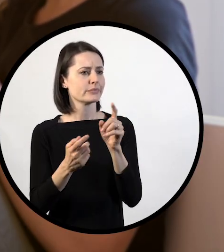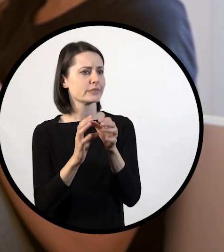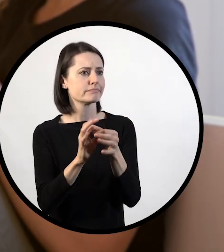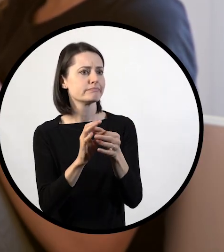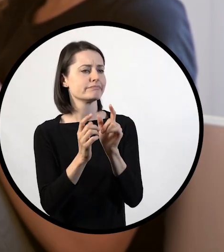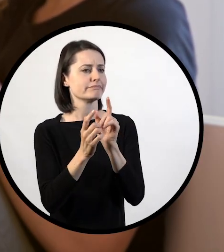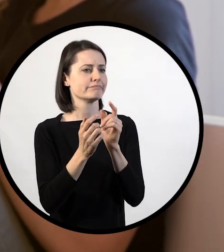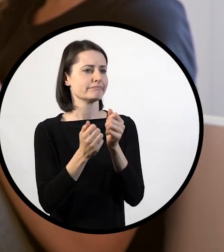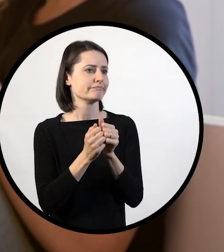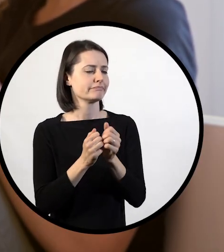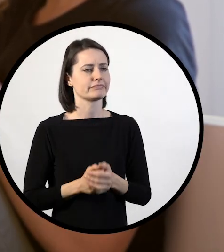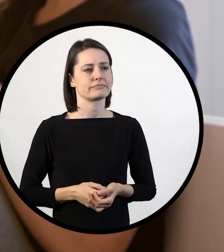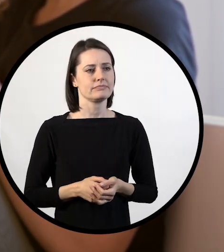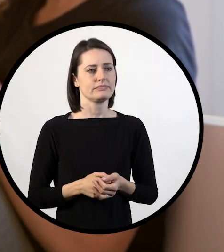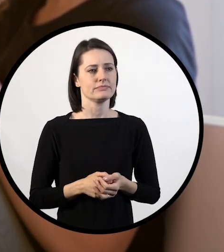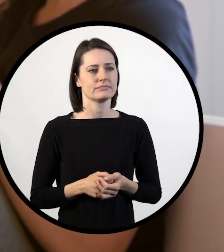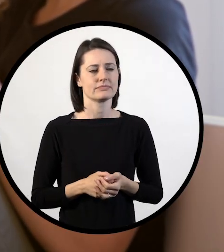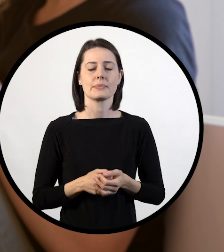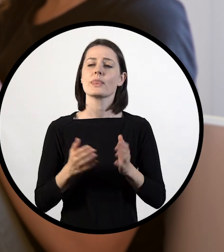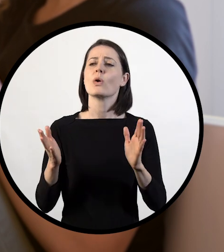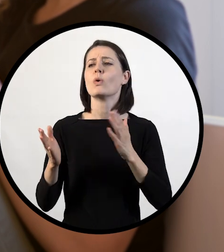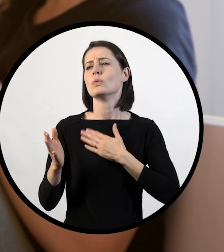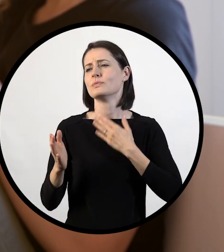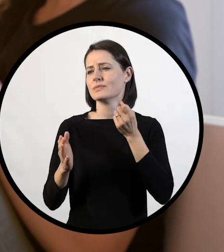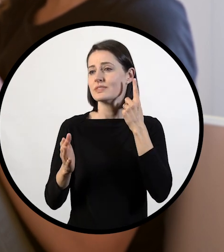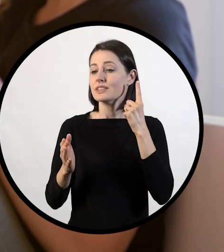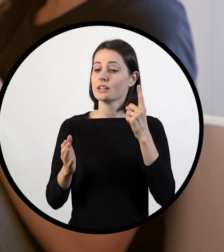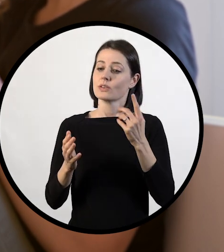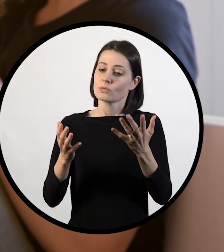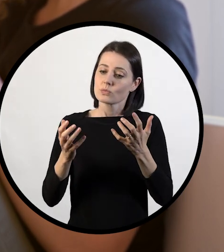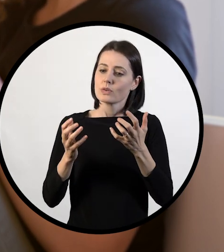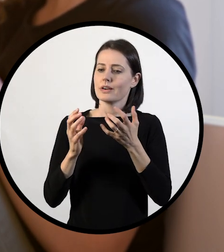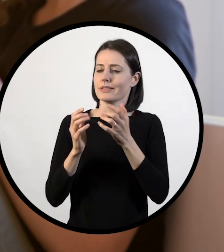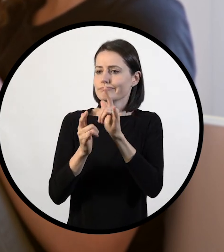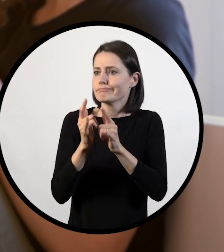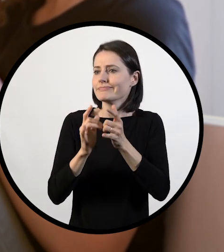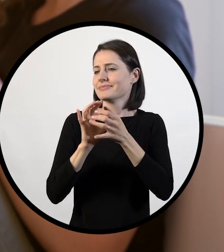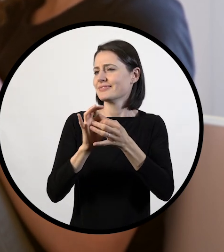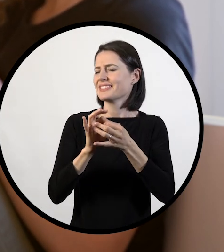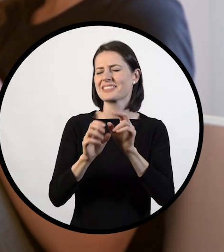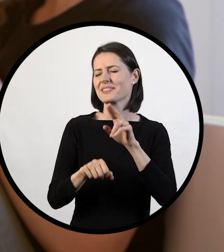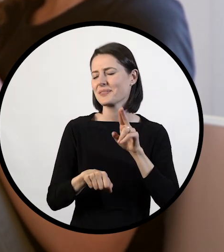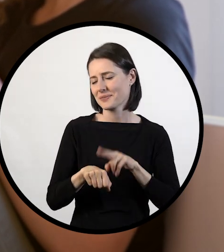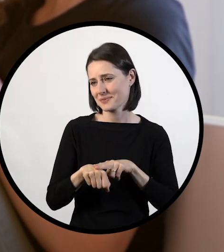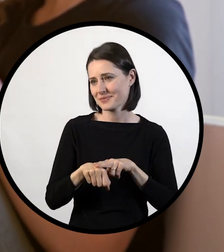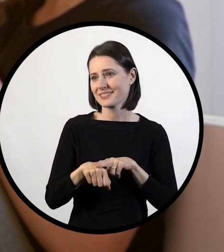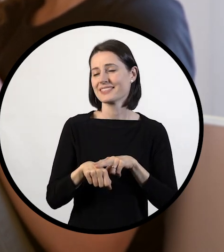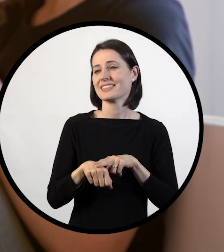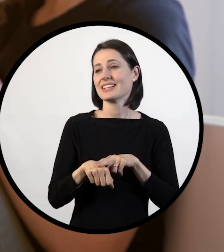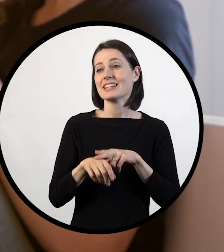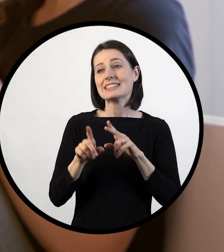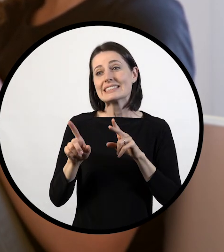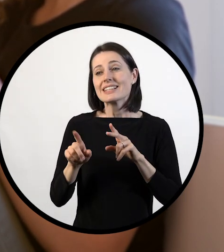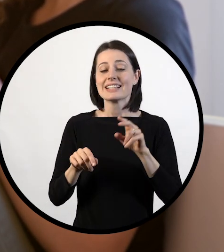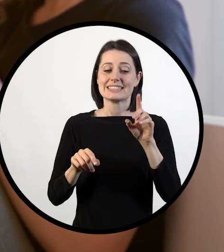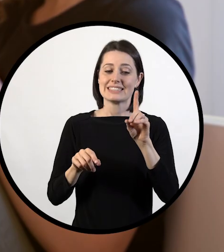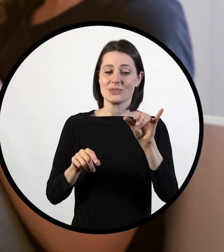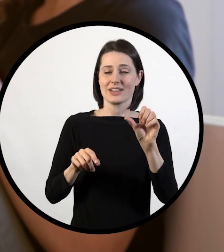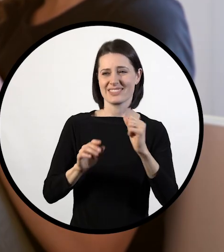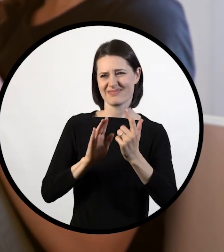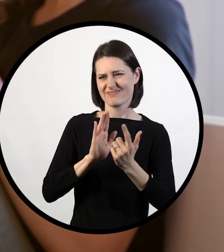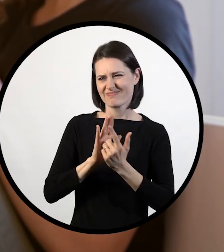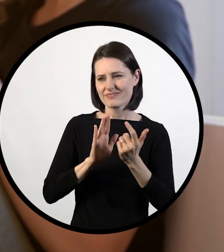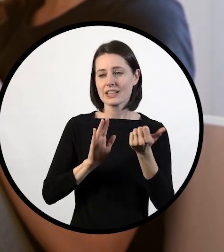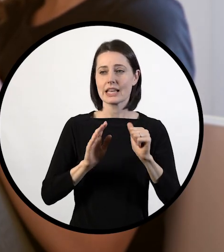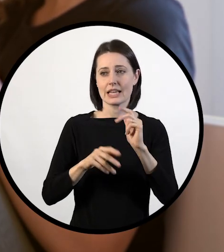relationship together? Please understand, wanting to be in a romantic relationship is totally normal. But DYS prohibits